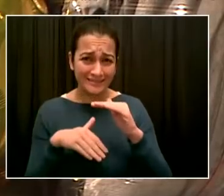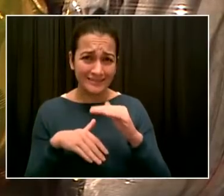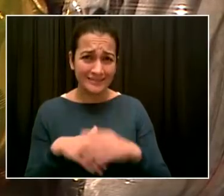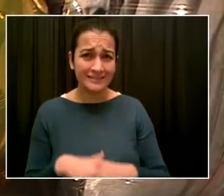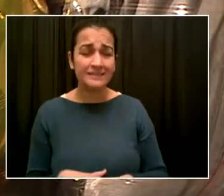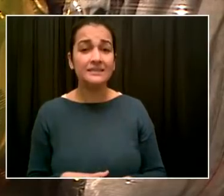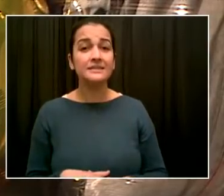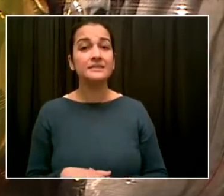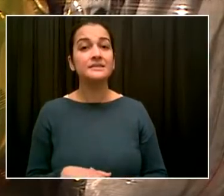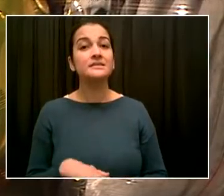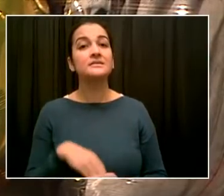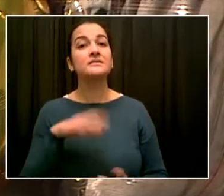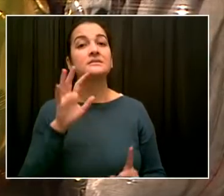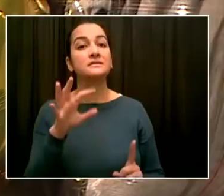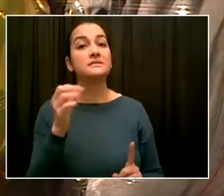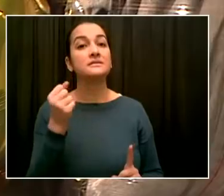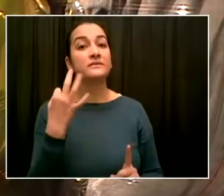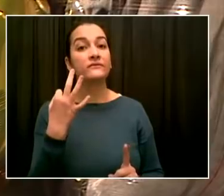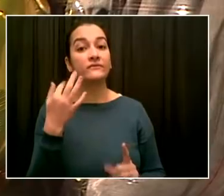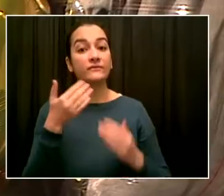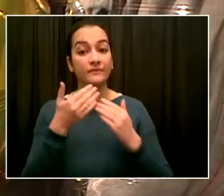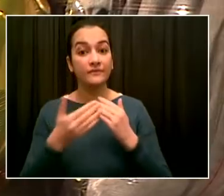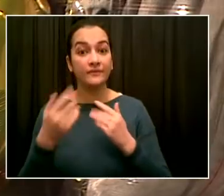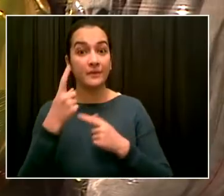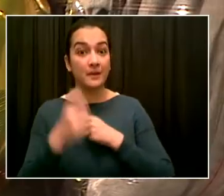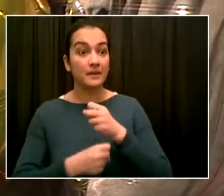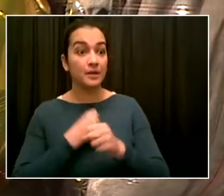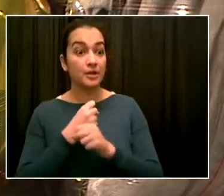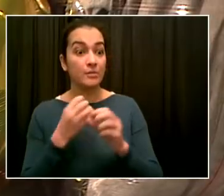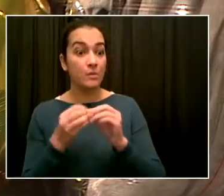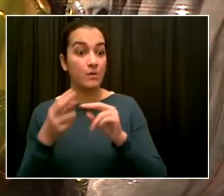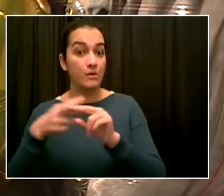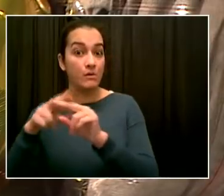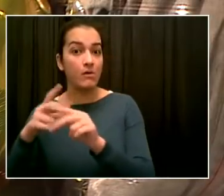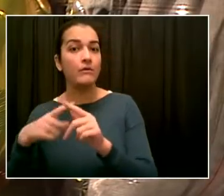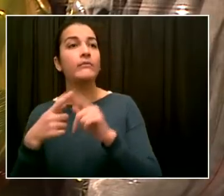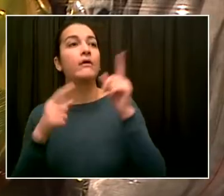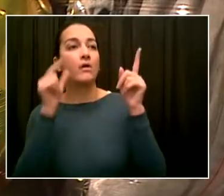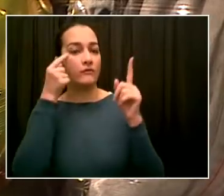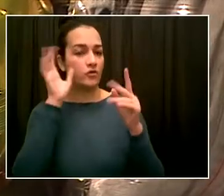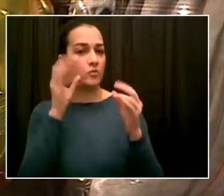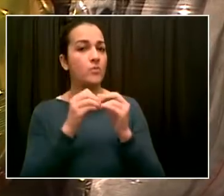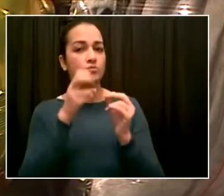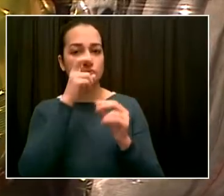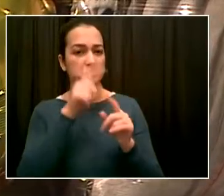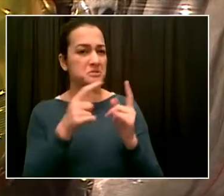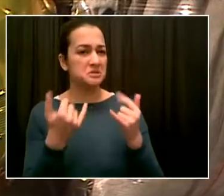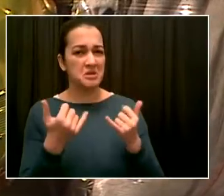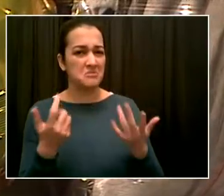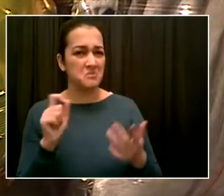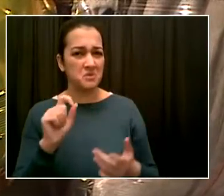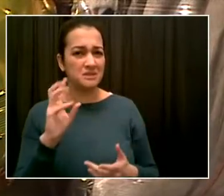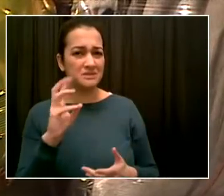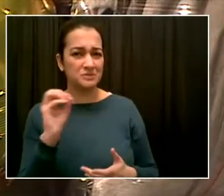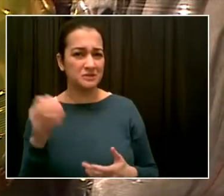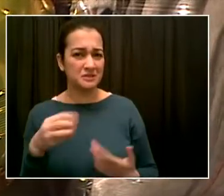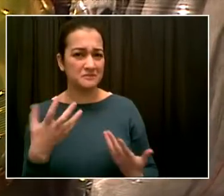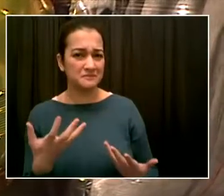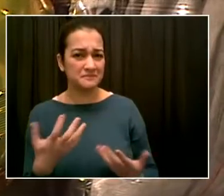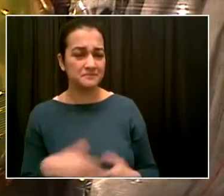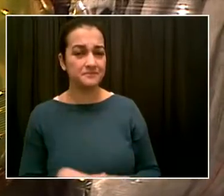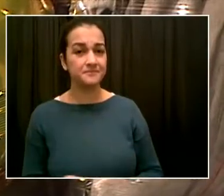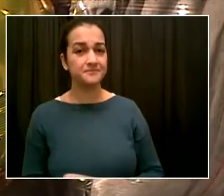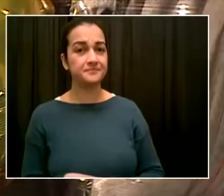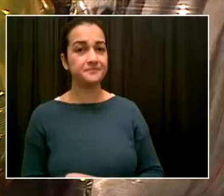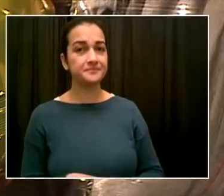your response to that? And do you see that as the kind of collegial relationship you described? Yeah, look, we talk,